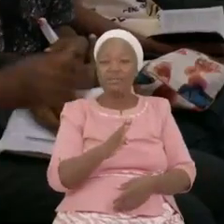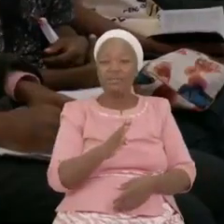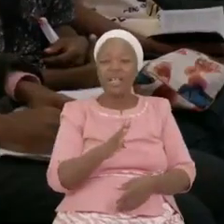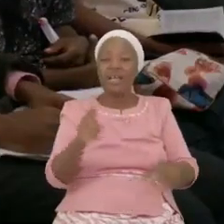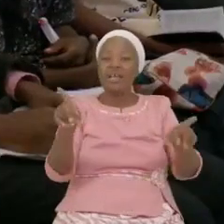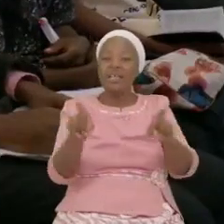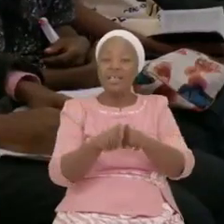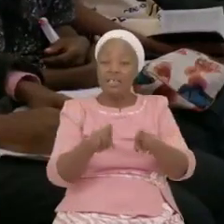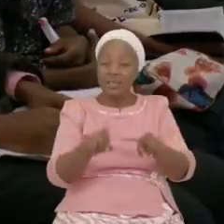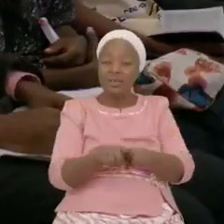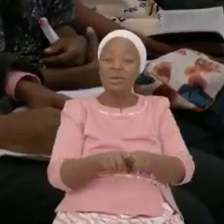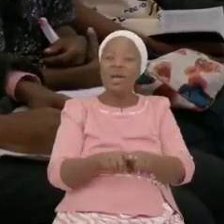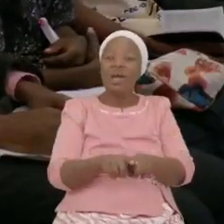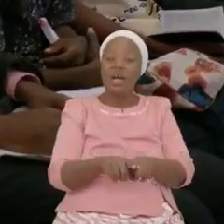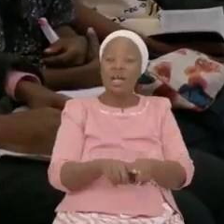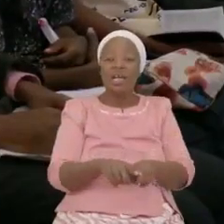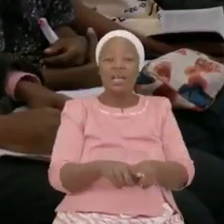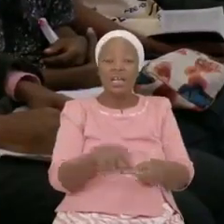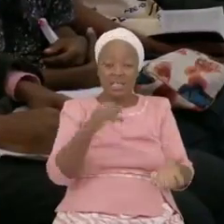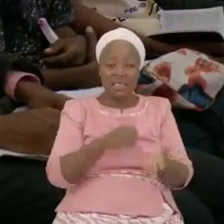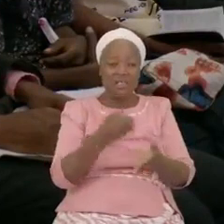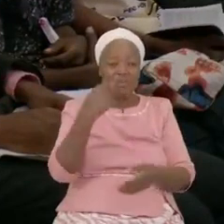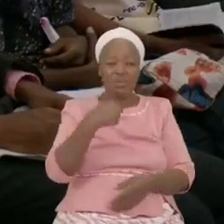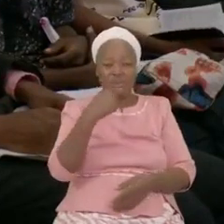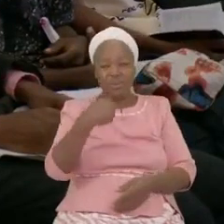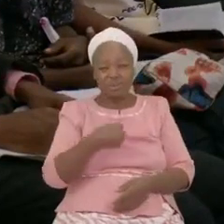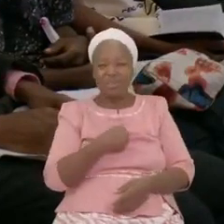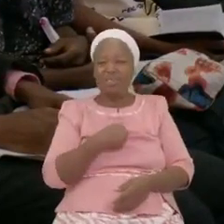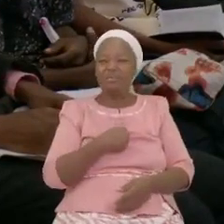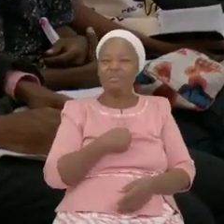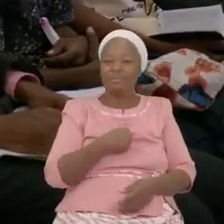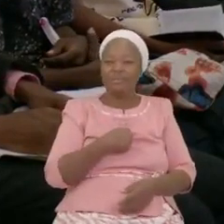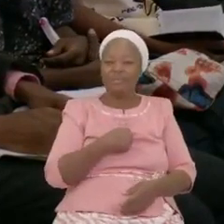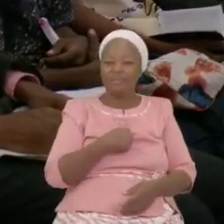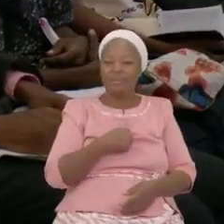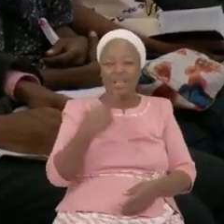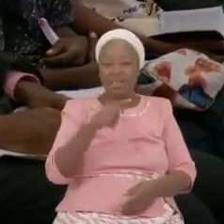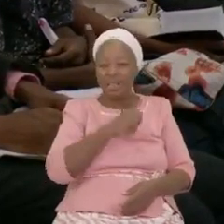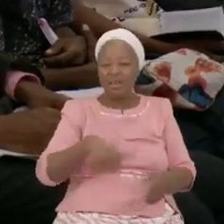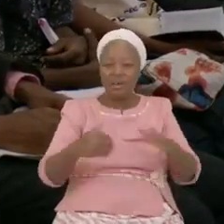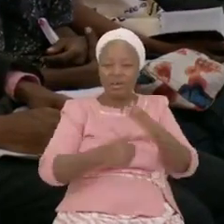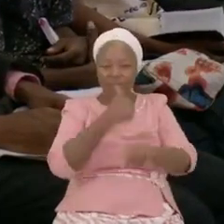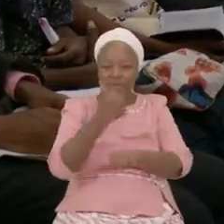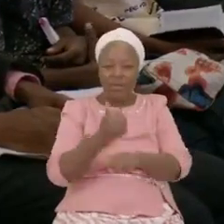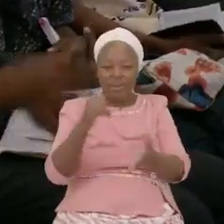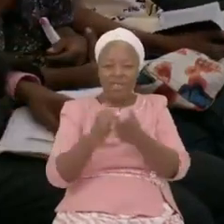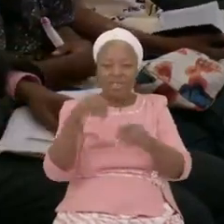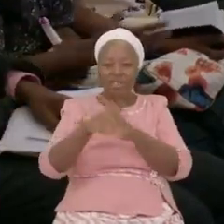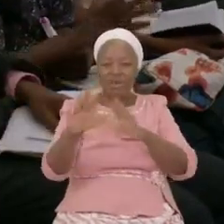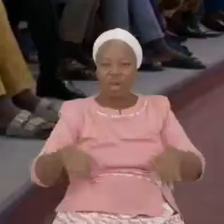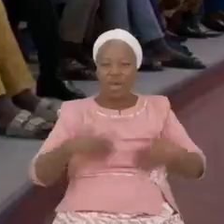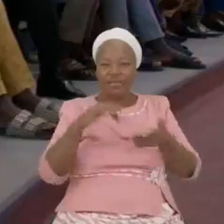even as it was told me. The Lord confirm it in your life in Jesus'